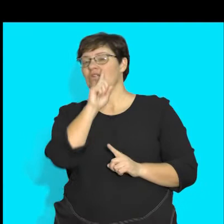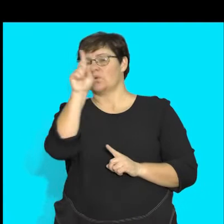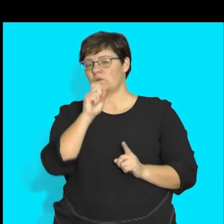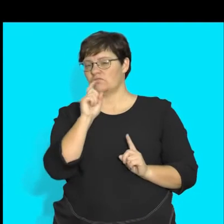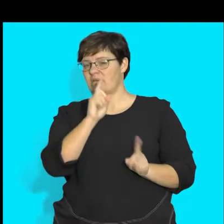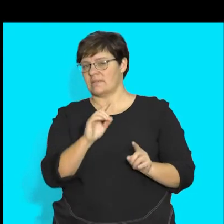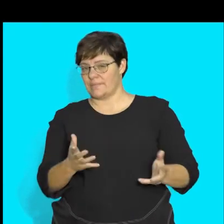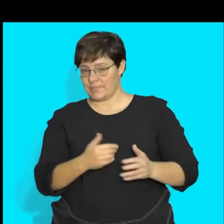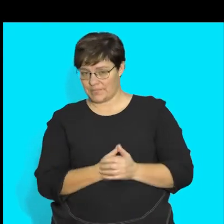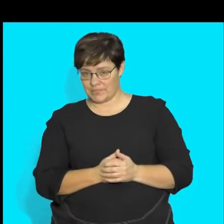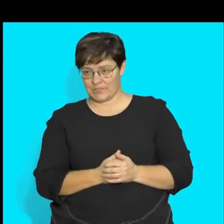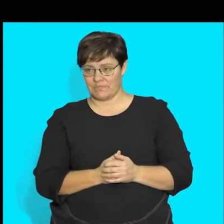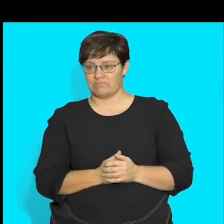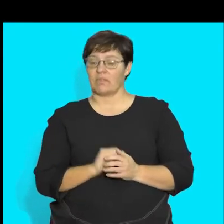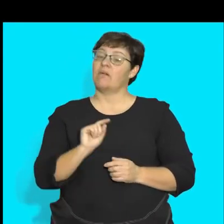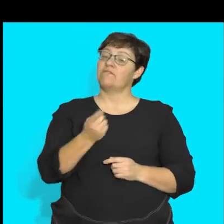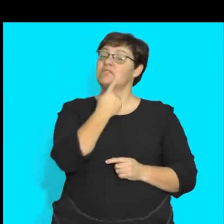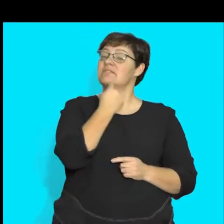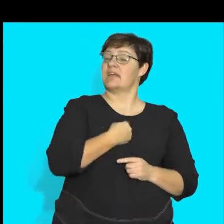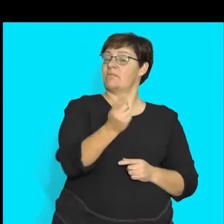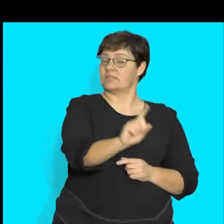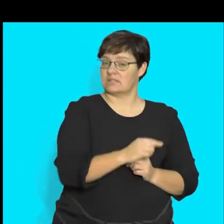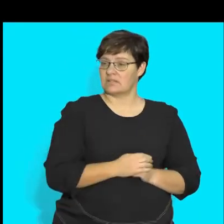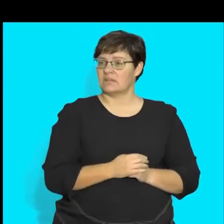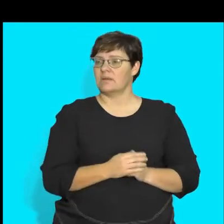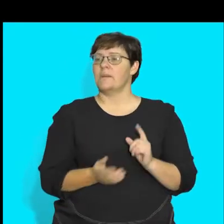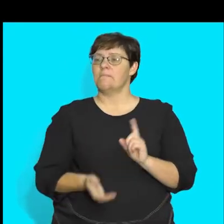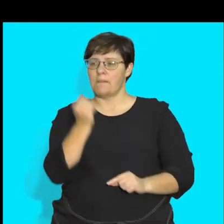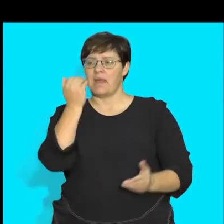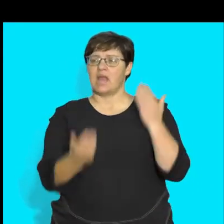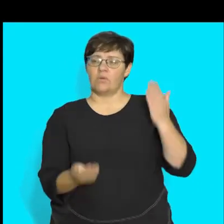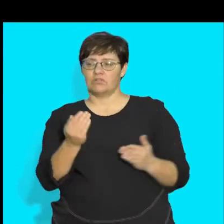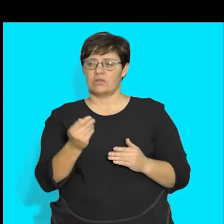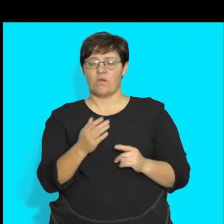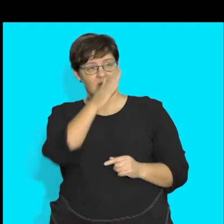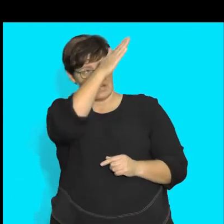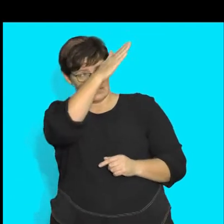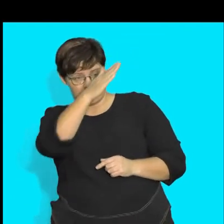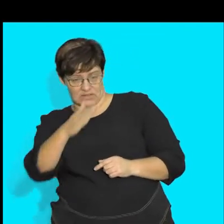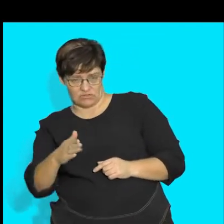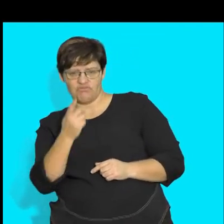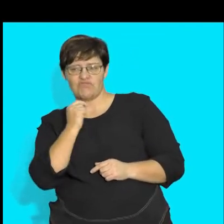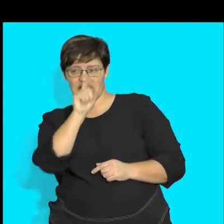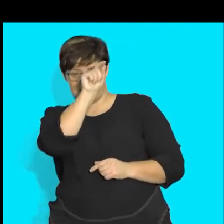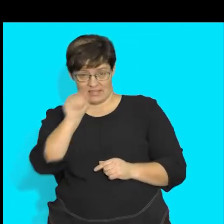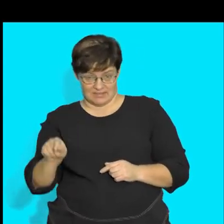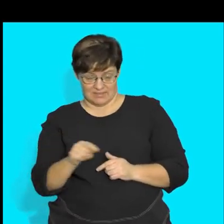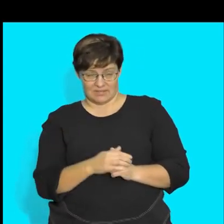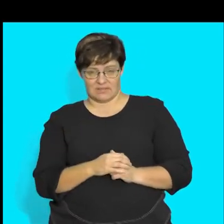into our first question. Our first question says, determine the equation of the tangent. Here I can see my tangent in